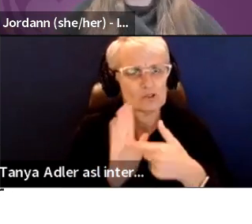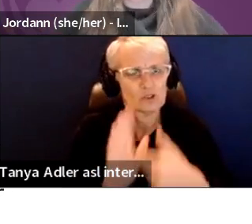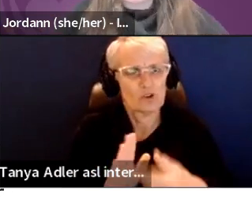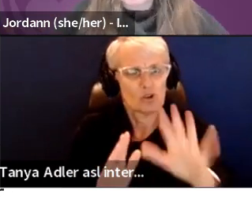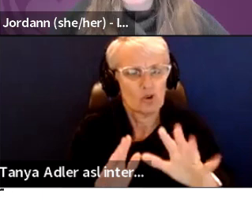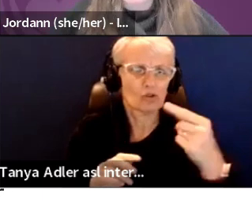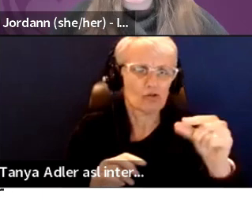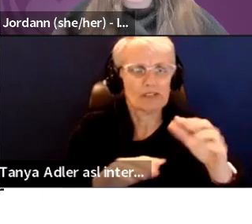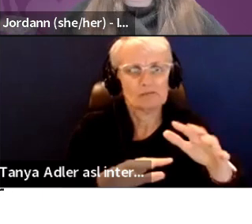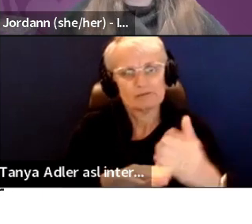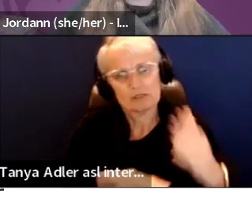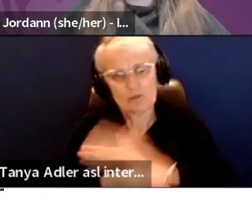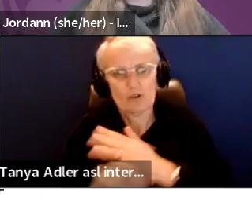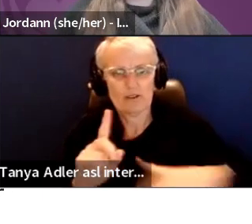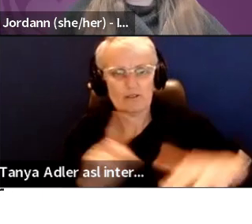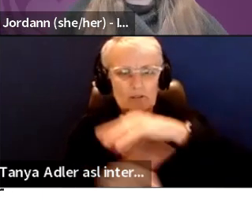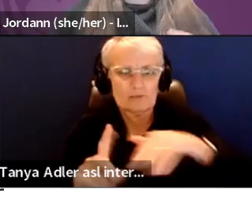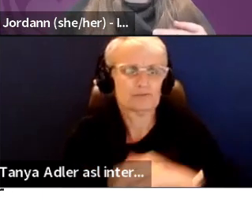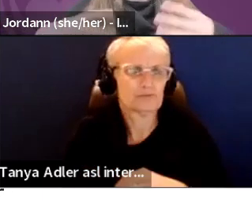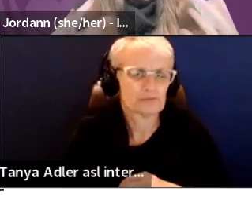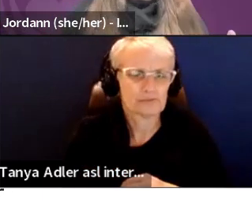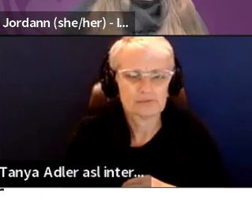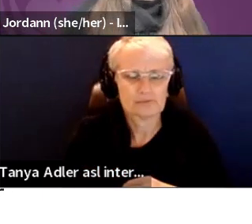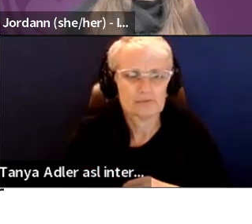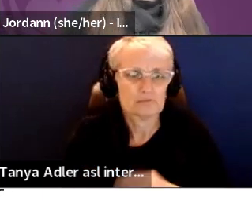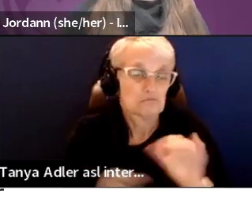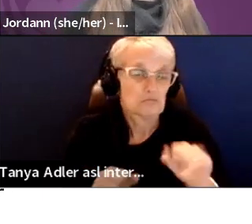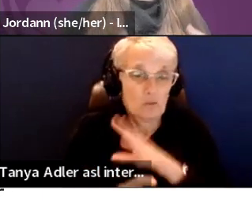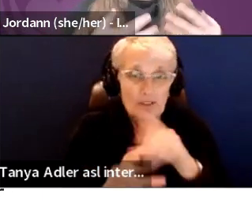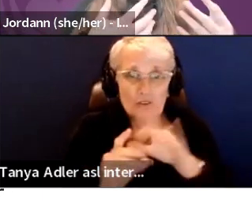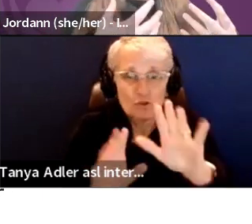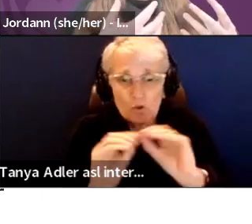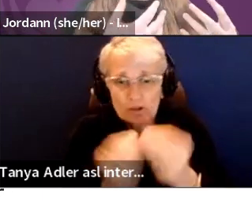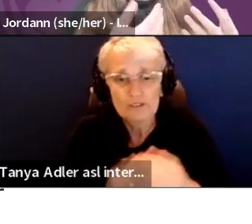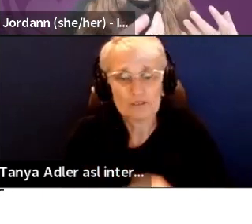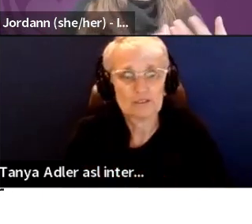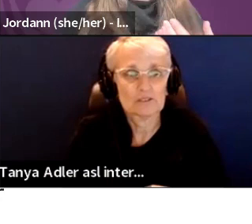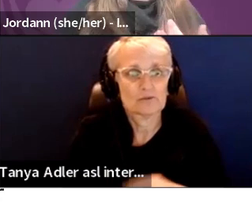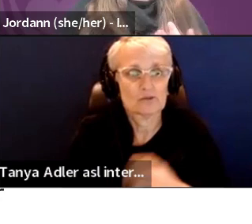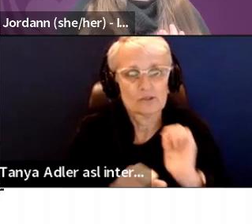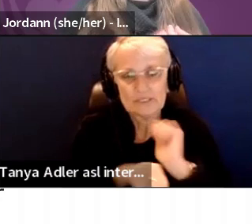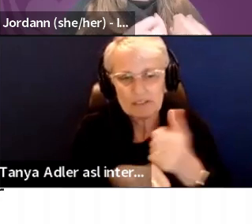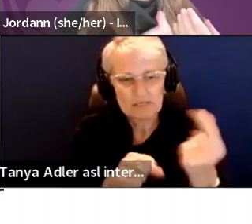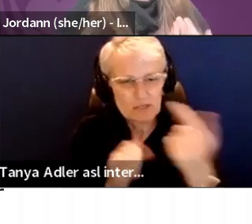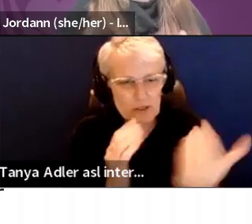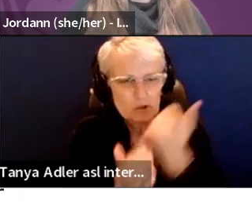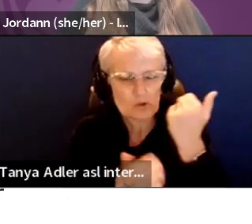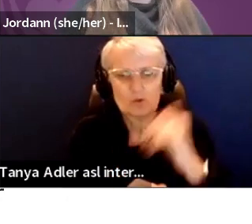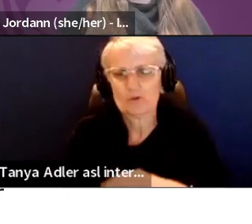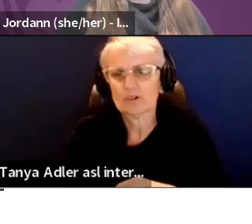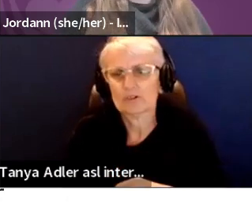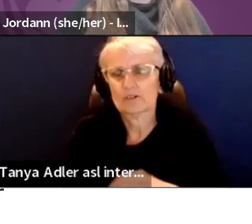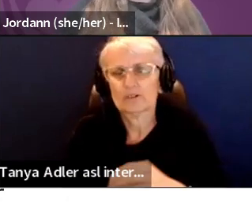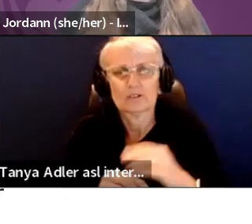recovery aspect of your project. So this could be within your organization, you're implementing something new or redesigning something